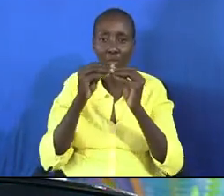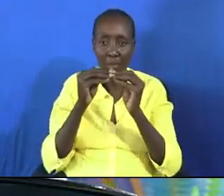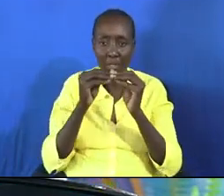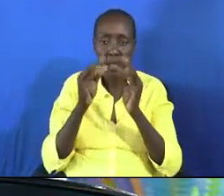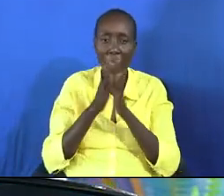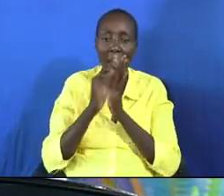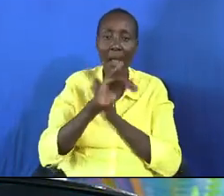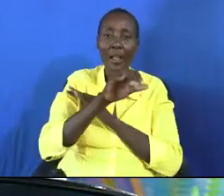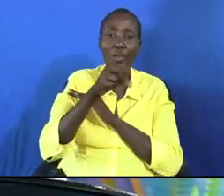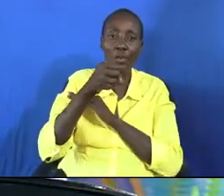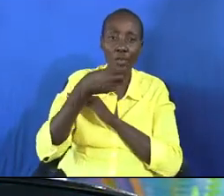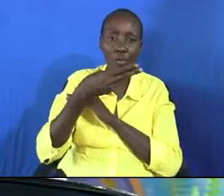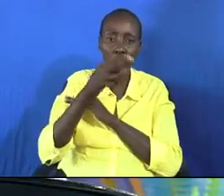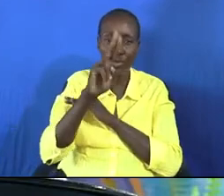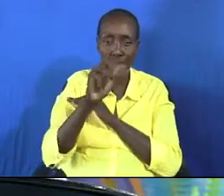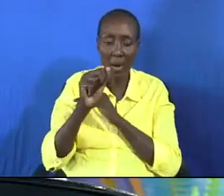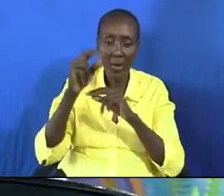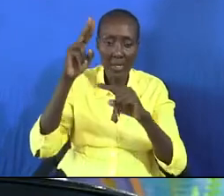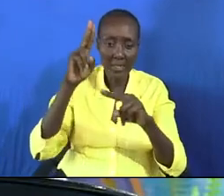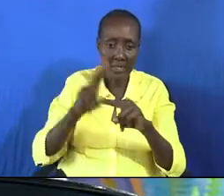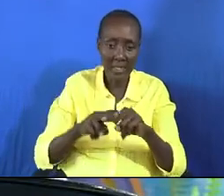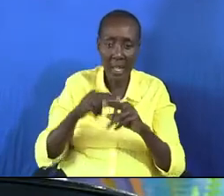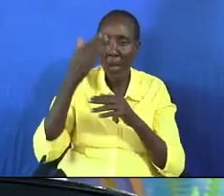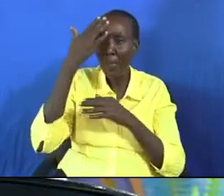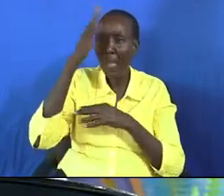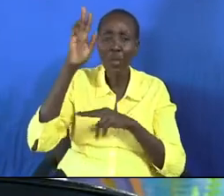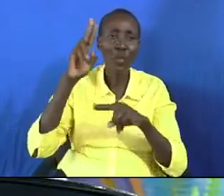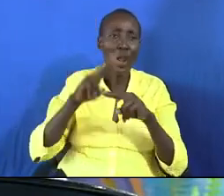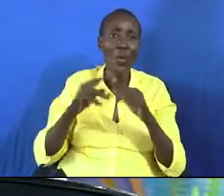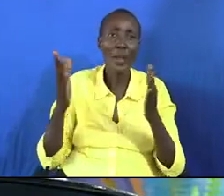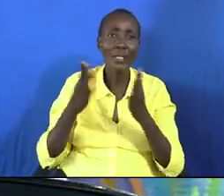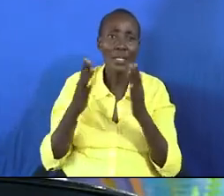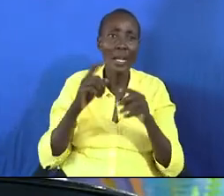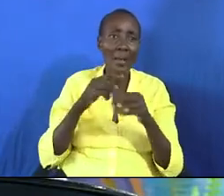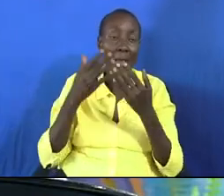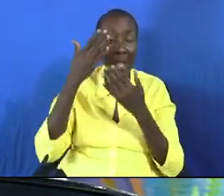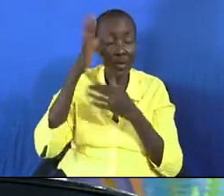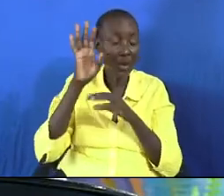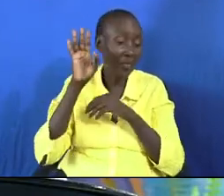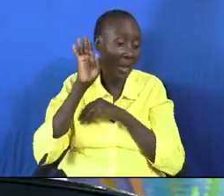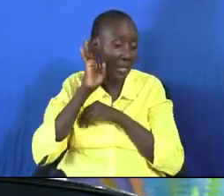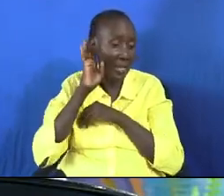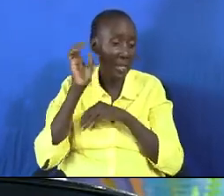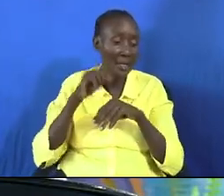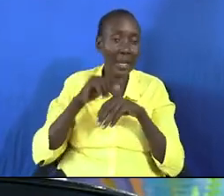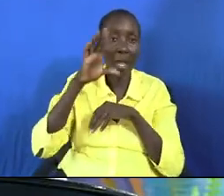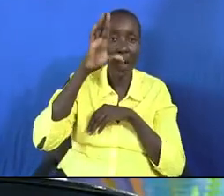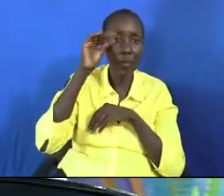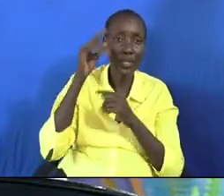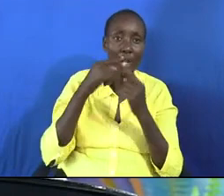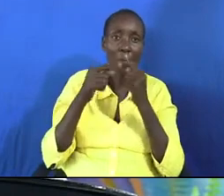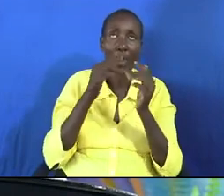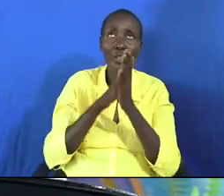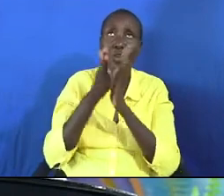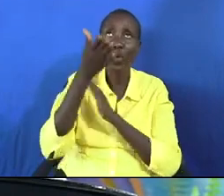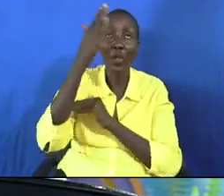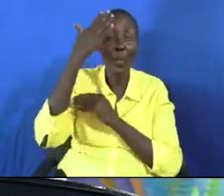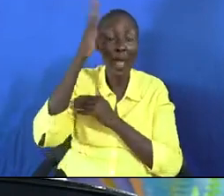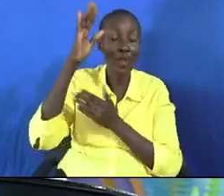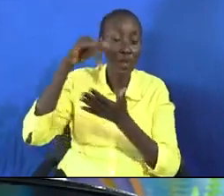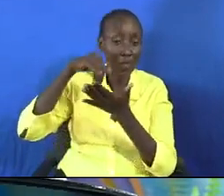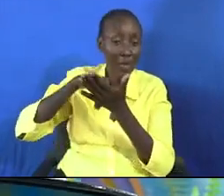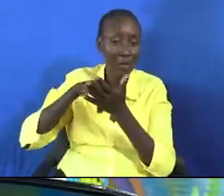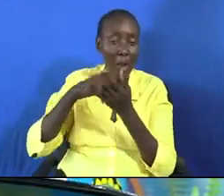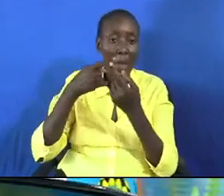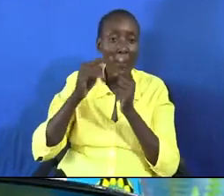and Joshua would sit there. I don't know whether he heard what Moses was talking with God. I don't know whether he was involved.